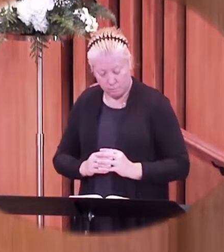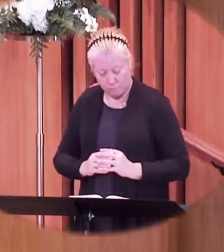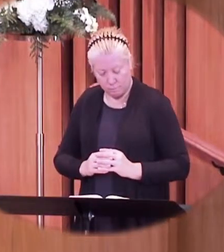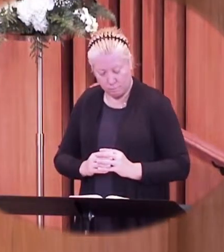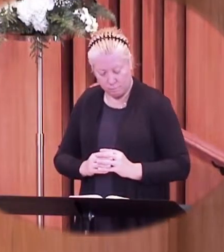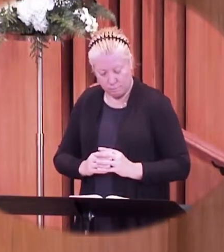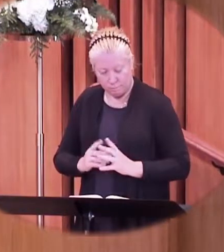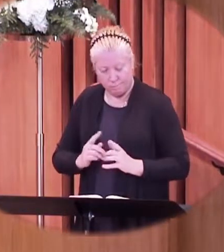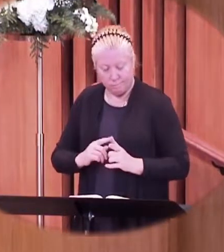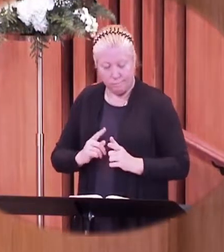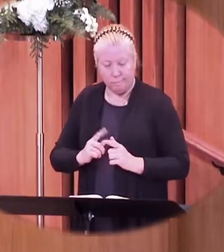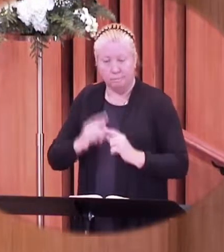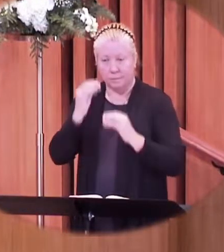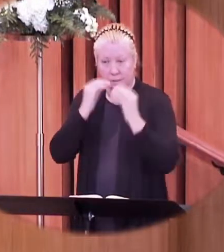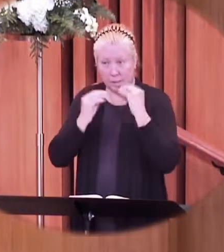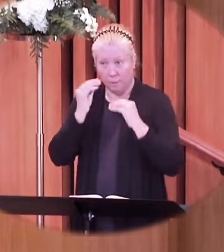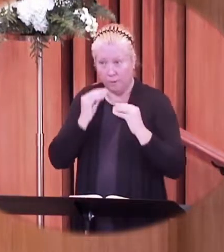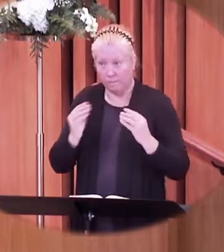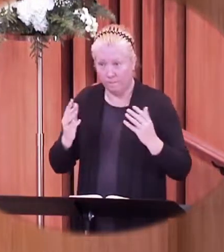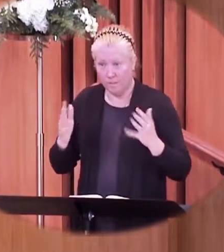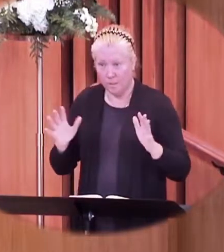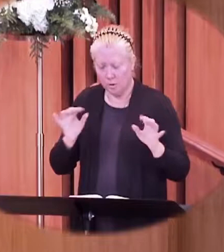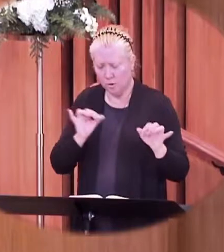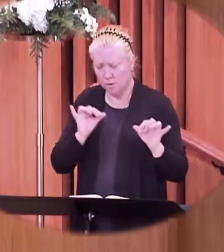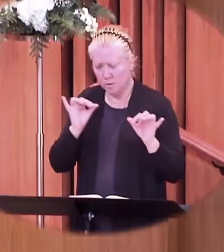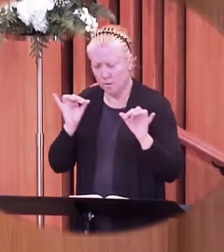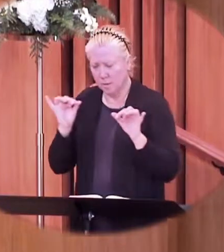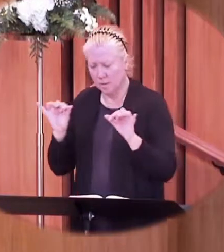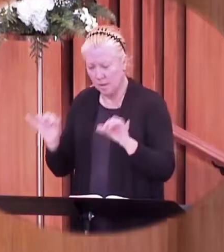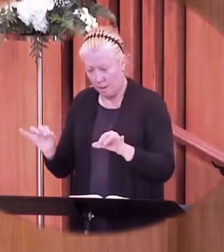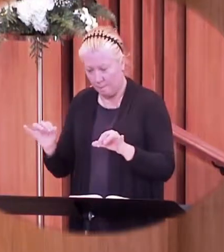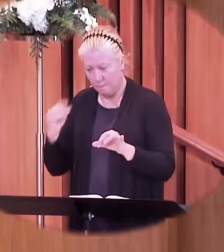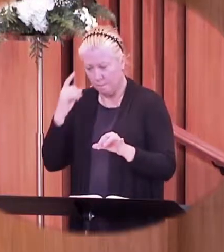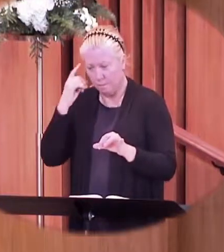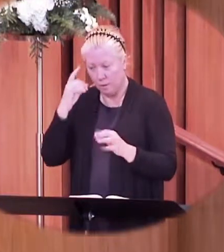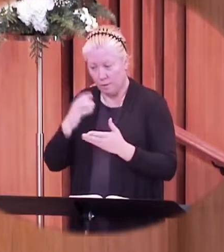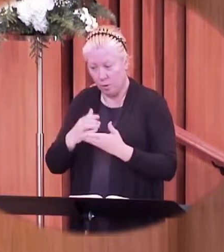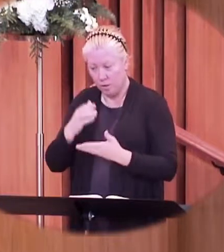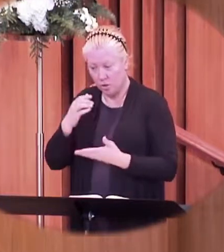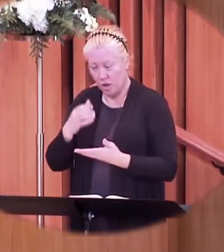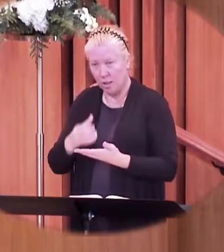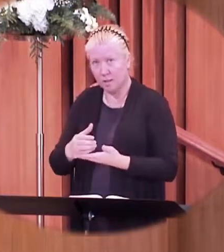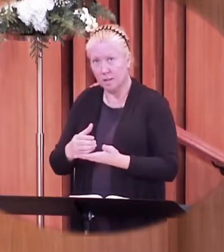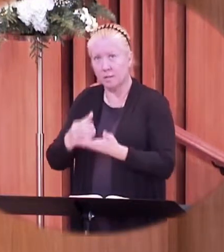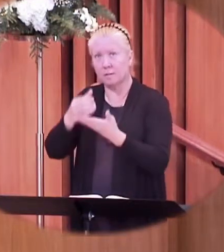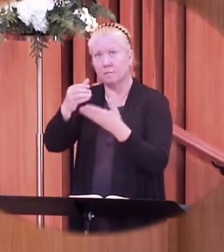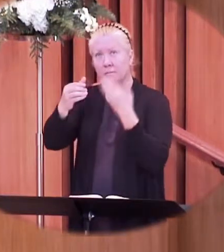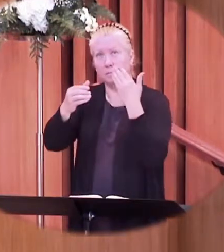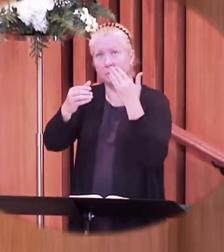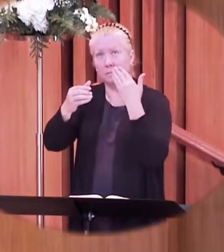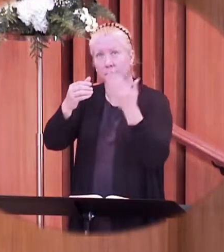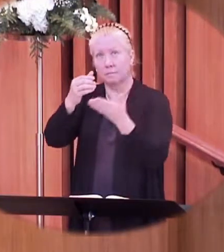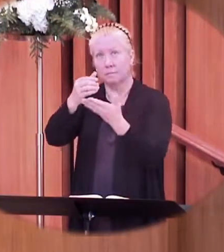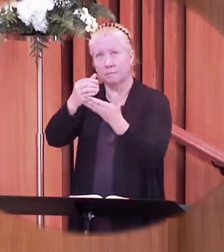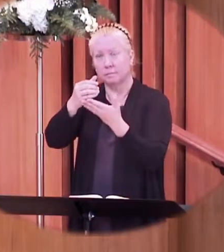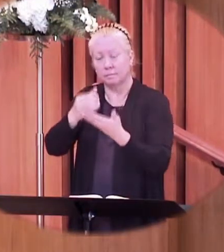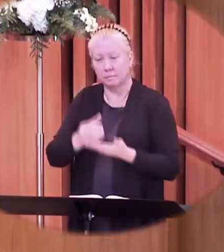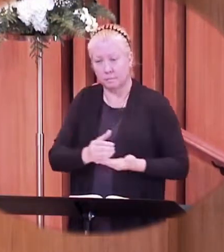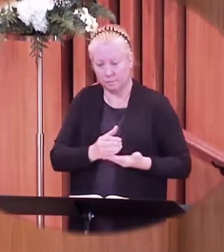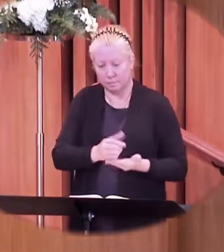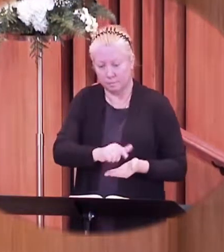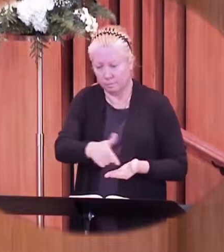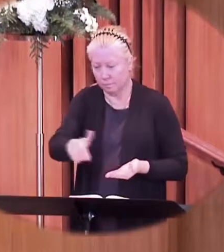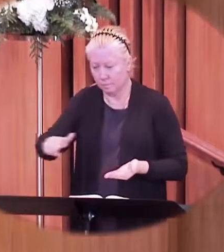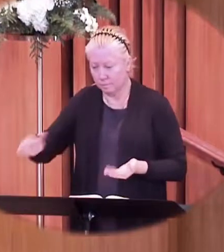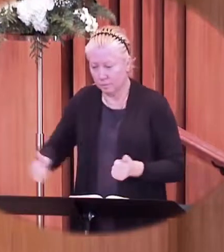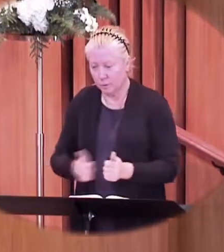In a similar way, when supper was ended, he took the chalice. And once more giving thanks, he gave it to his disciples,